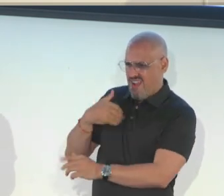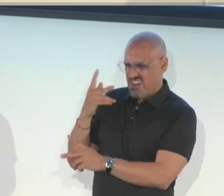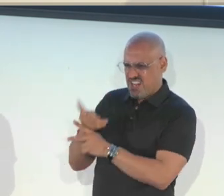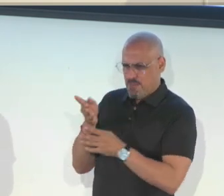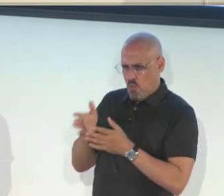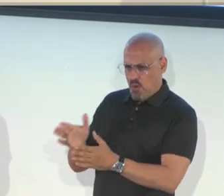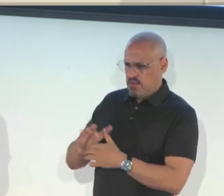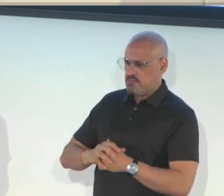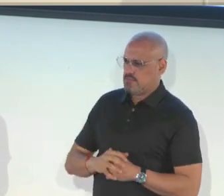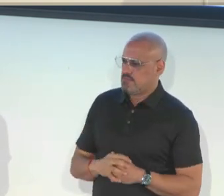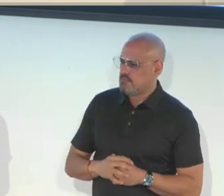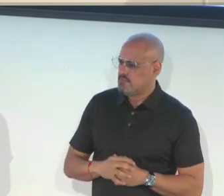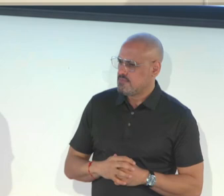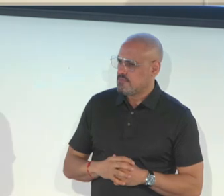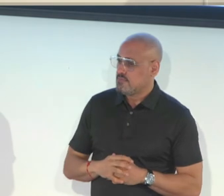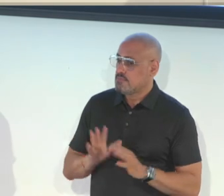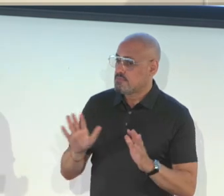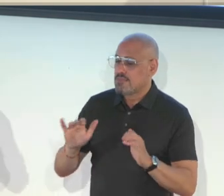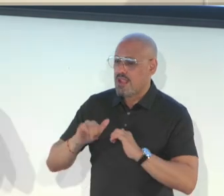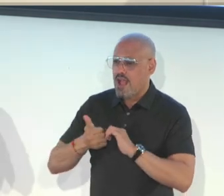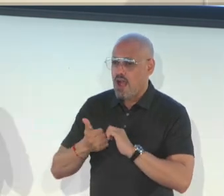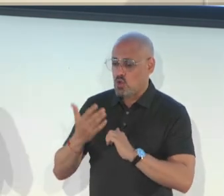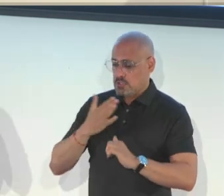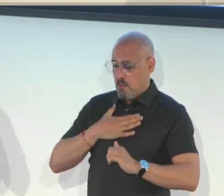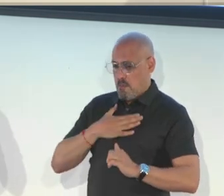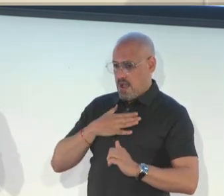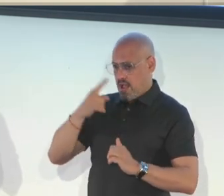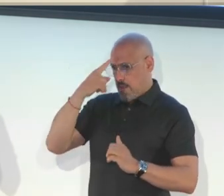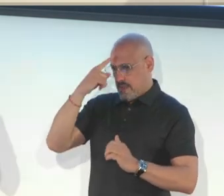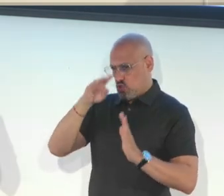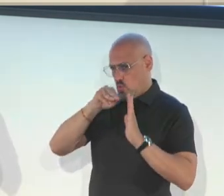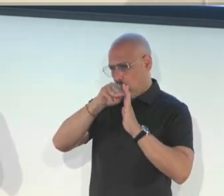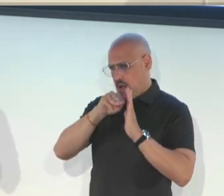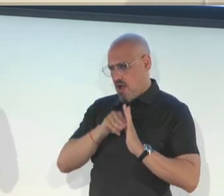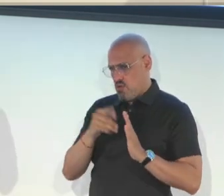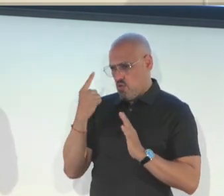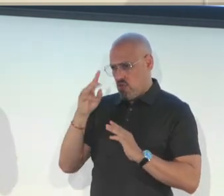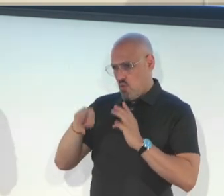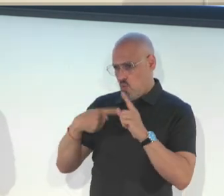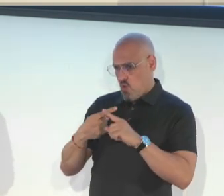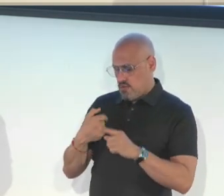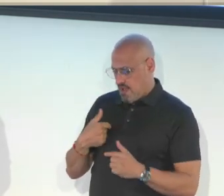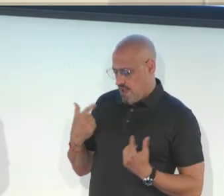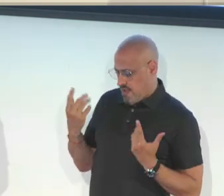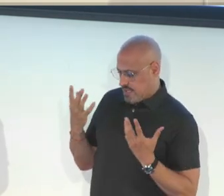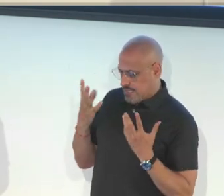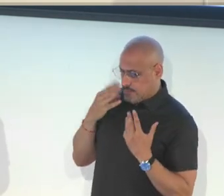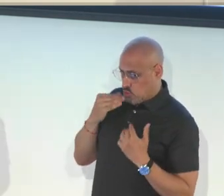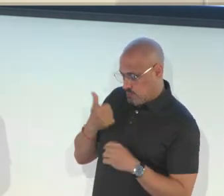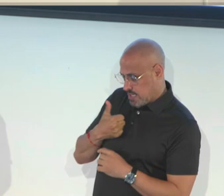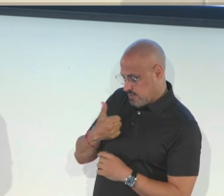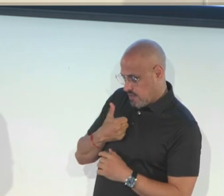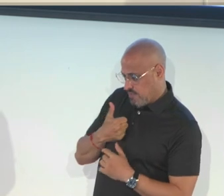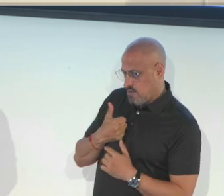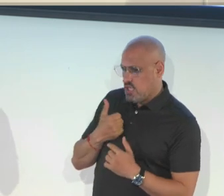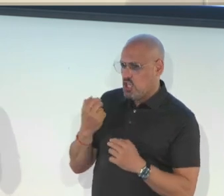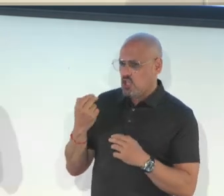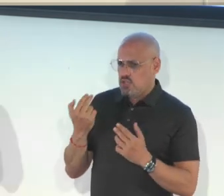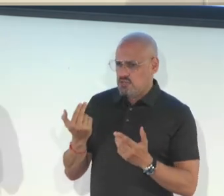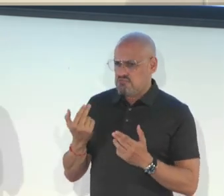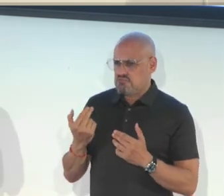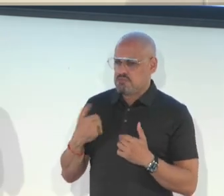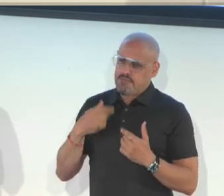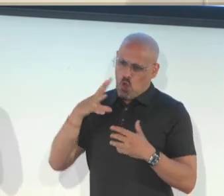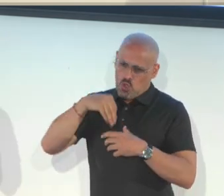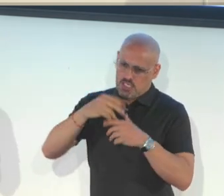way? And how does my mental model of the world that I've experienced, as an